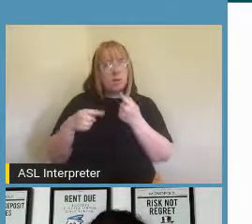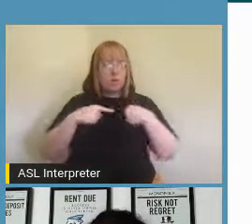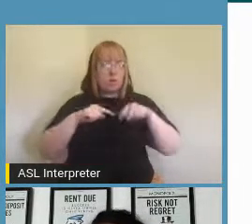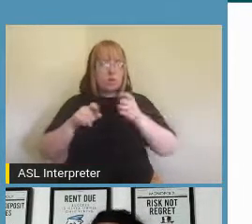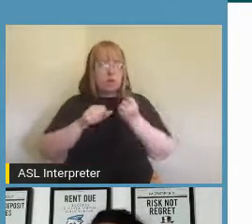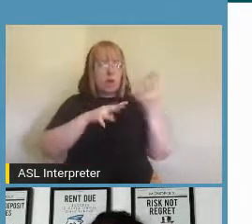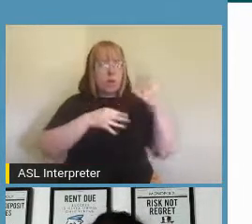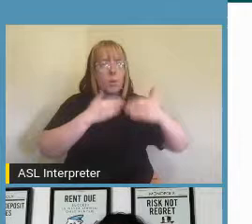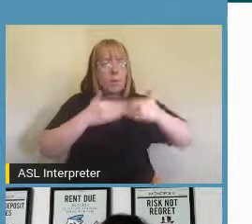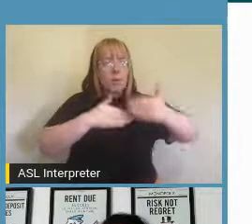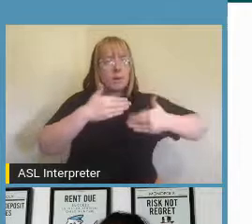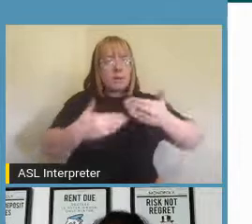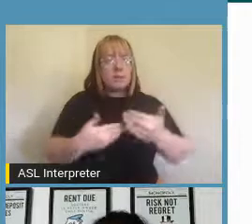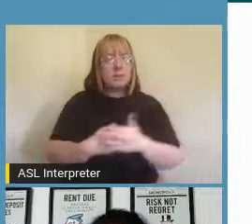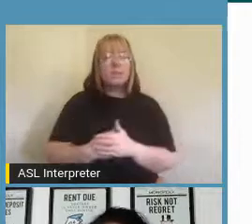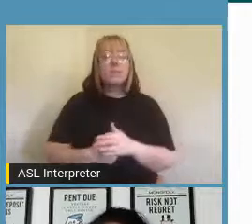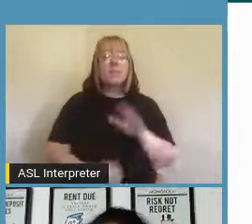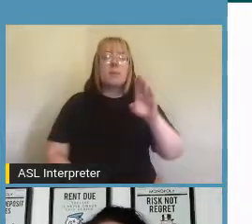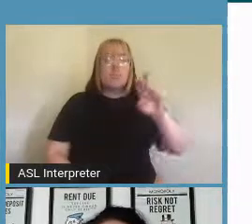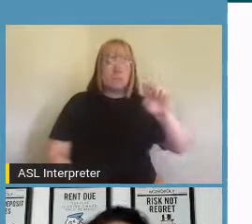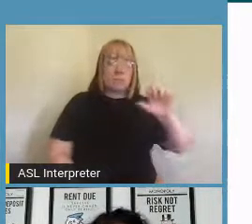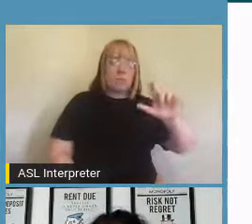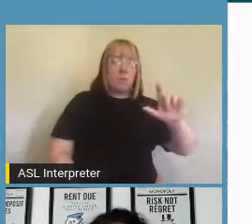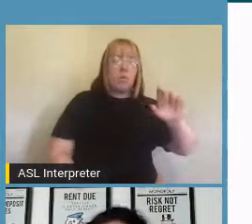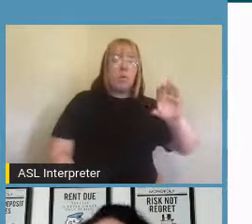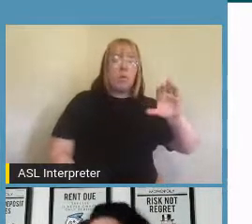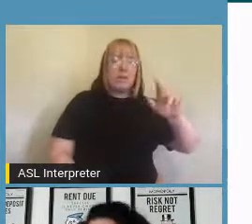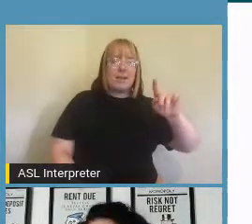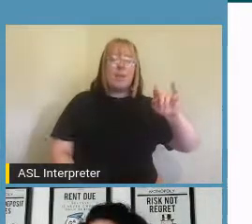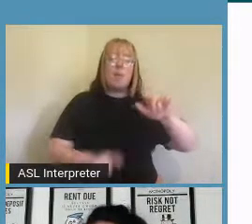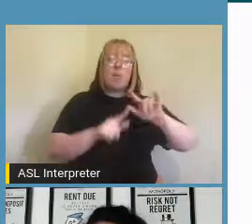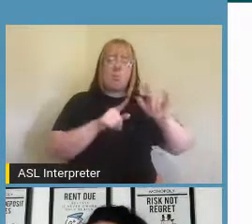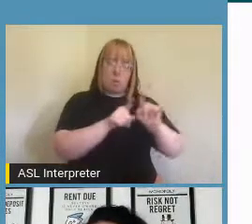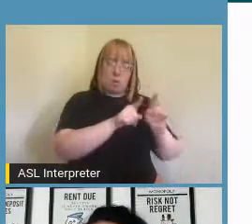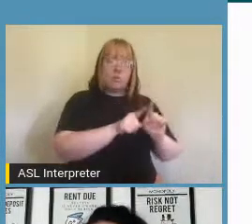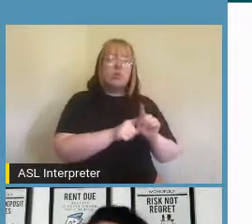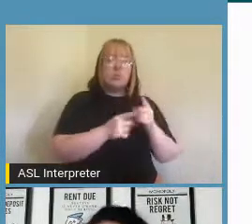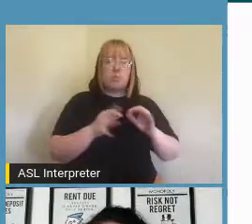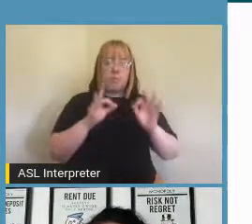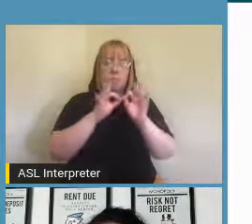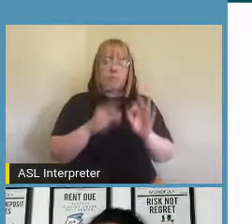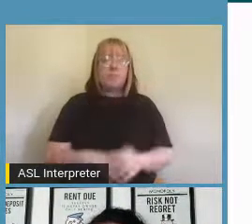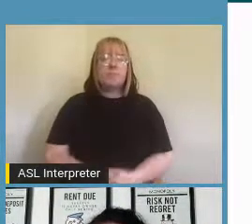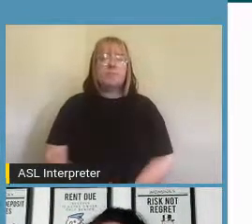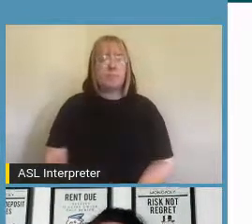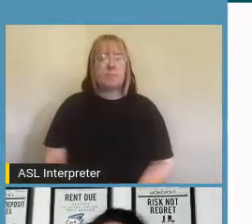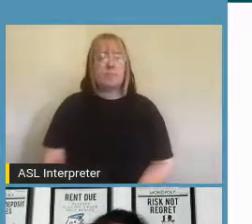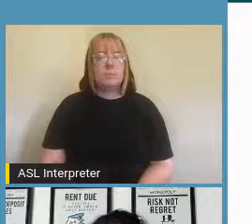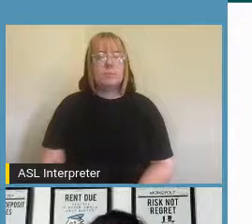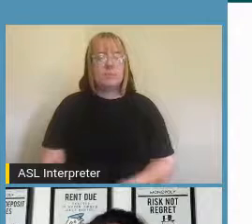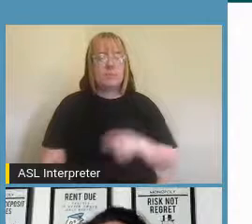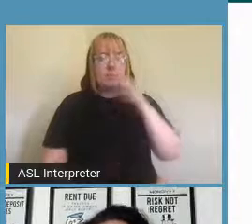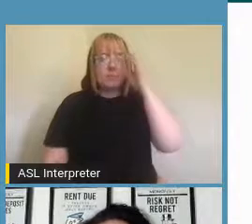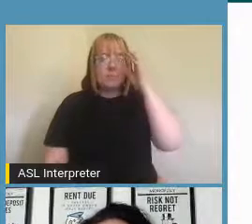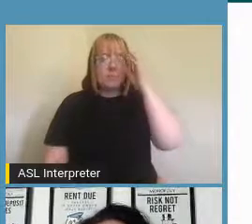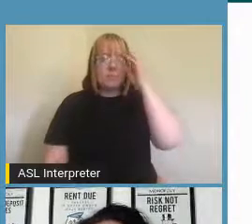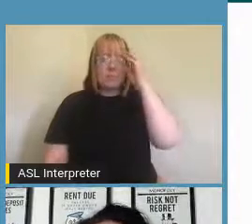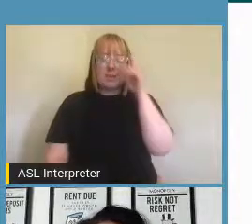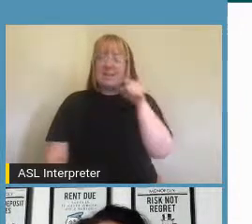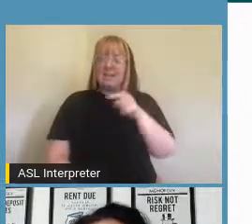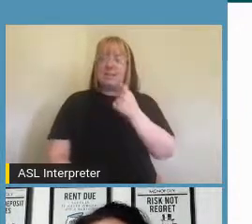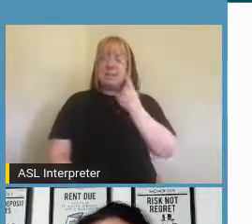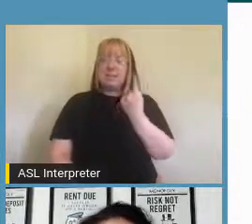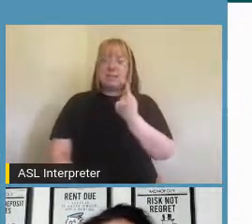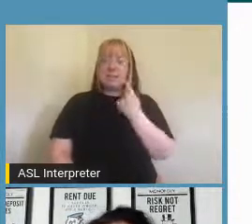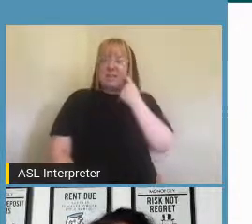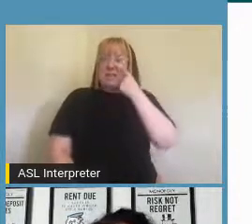interview questions, and the B-roll clip. So that's just one example, visual example for you to share. This is actually something that we just trained a team